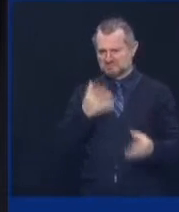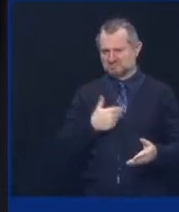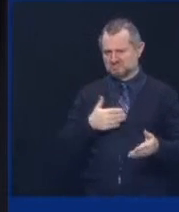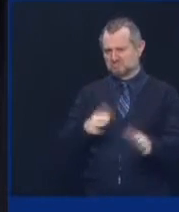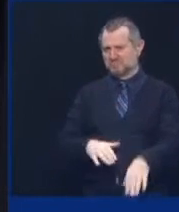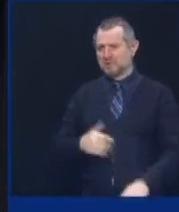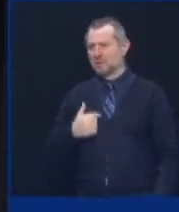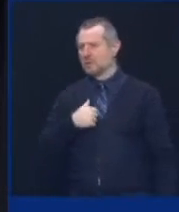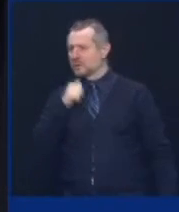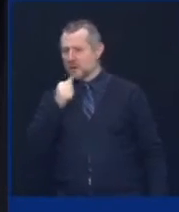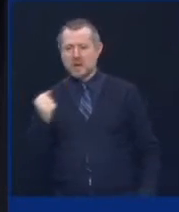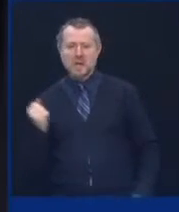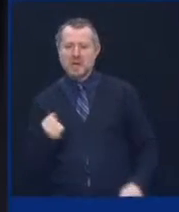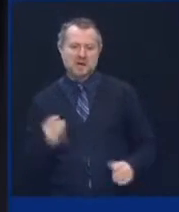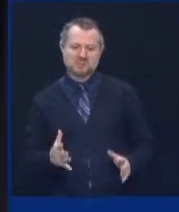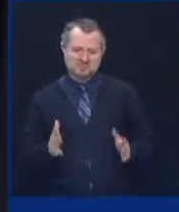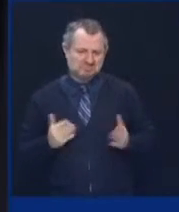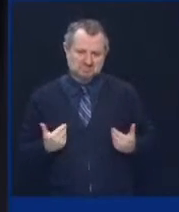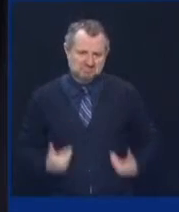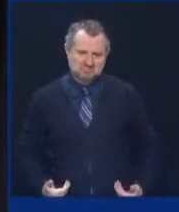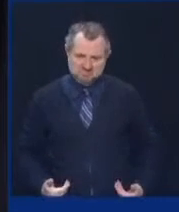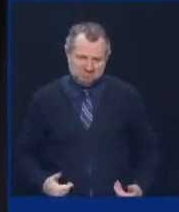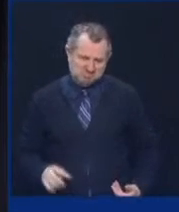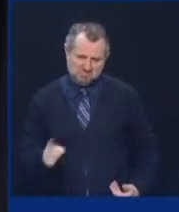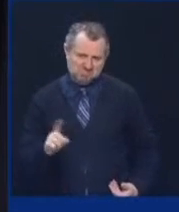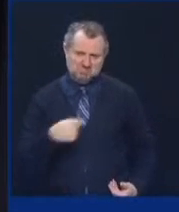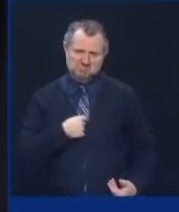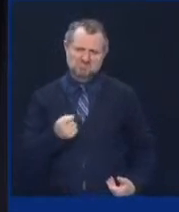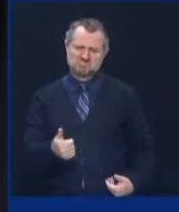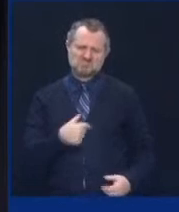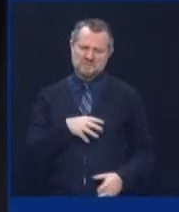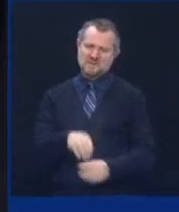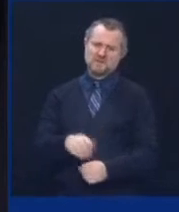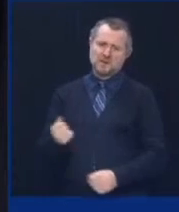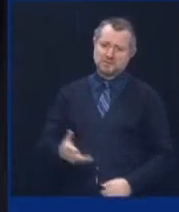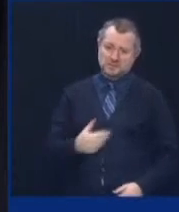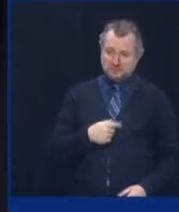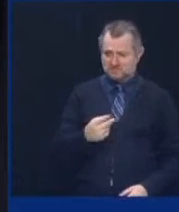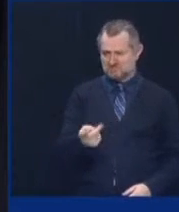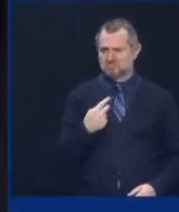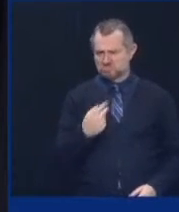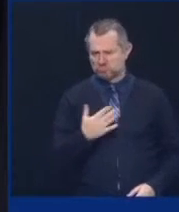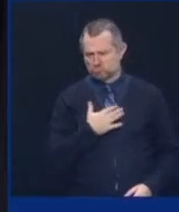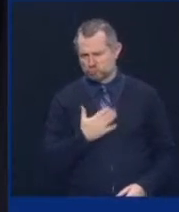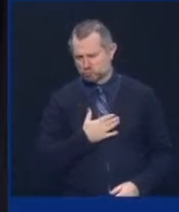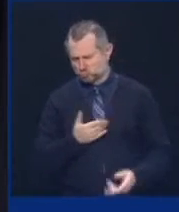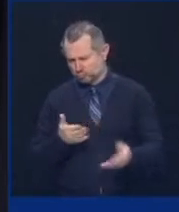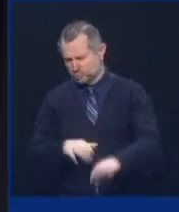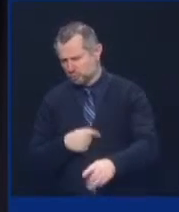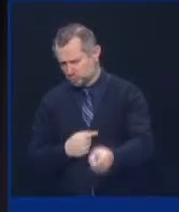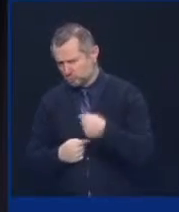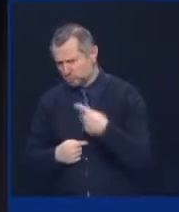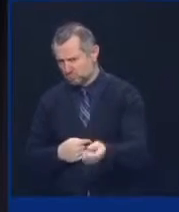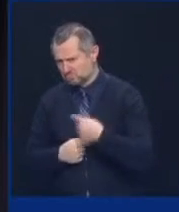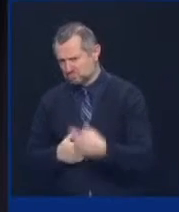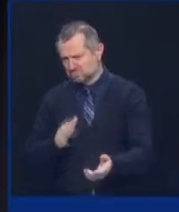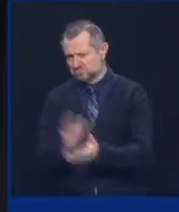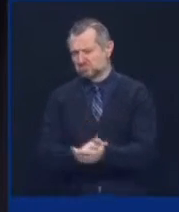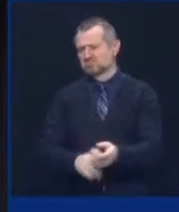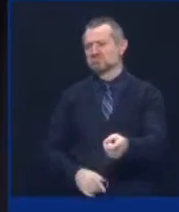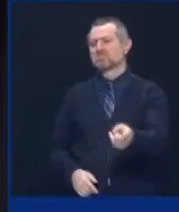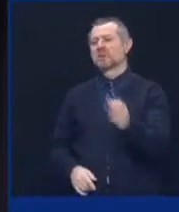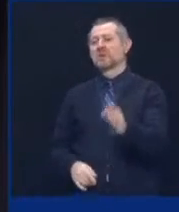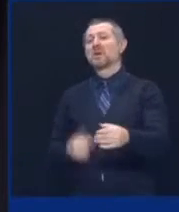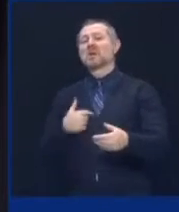se, but I would bet with you, Nick. I would bet, I'll make